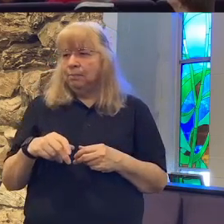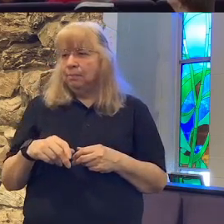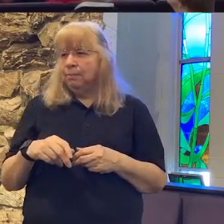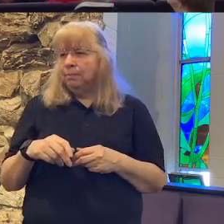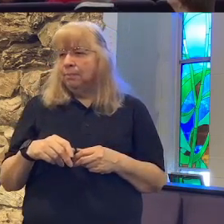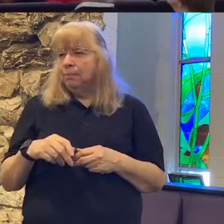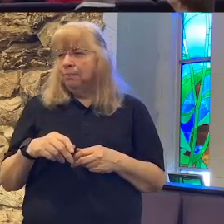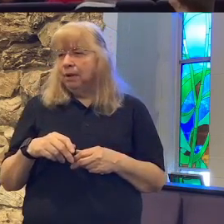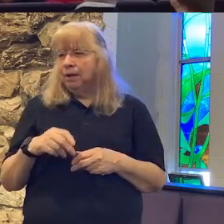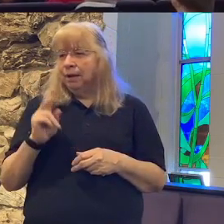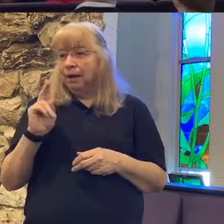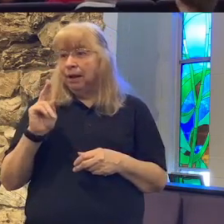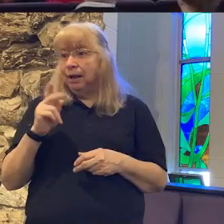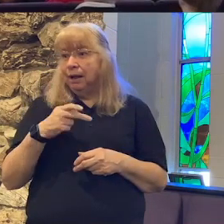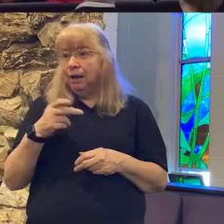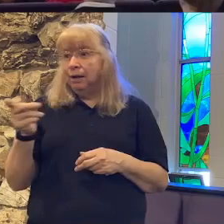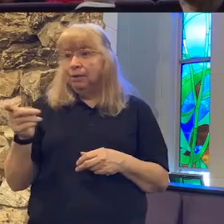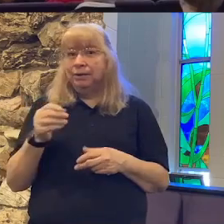Uh-oh.